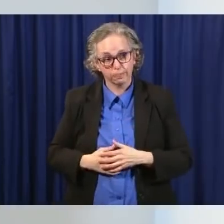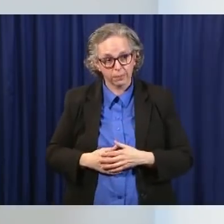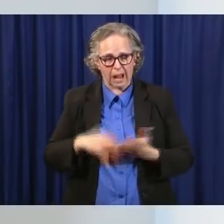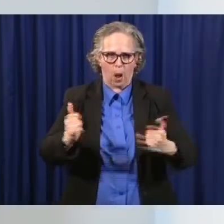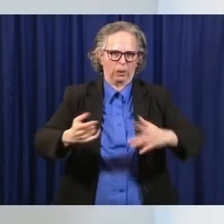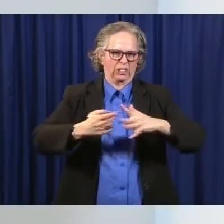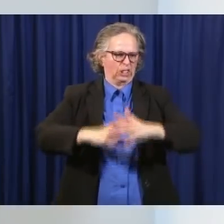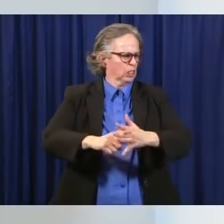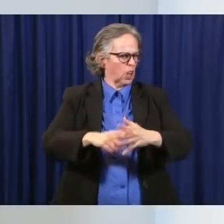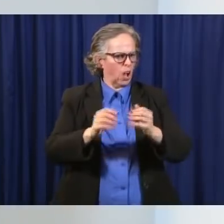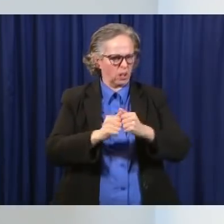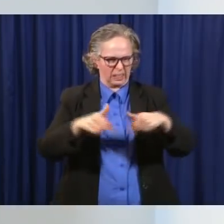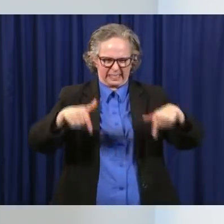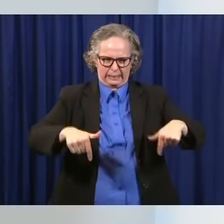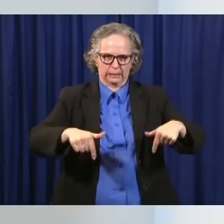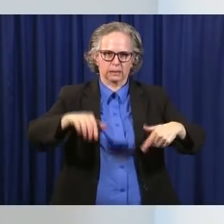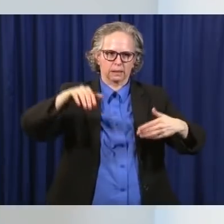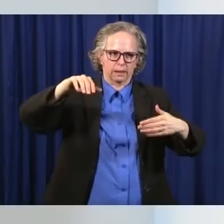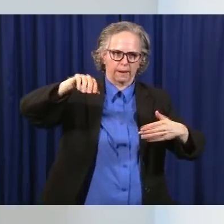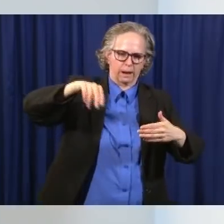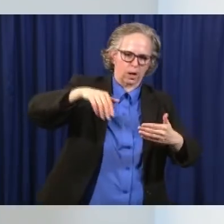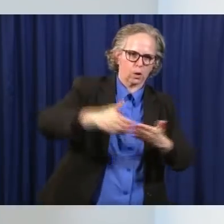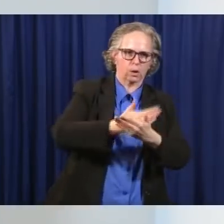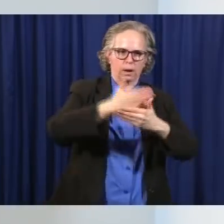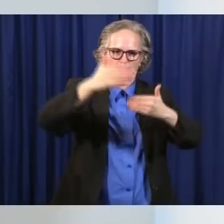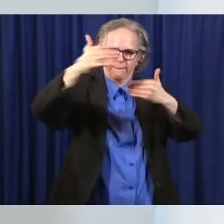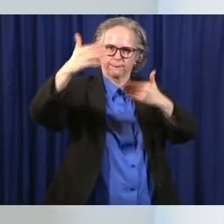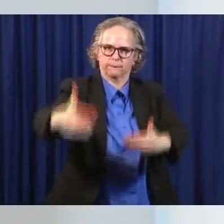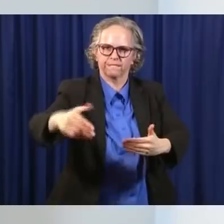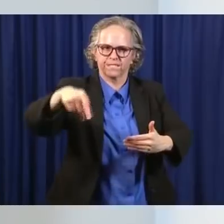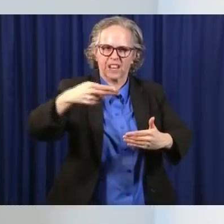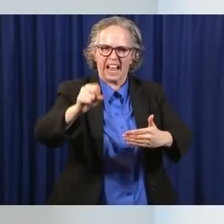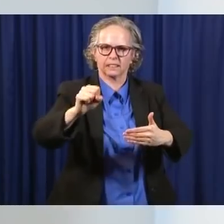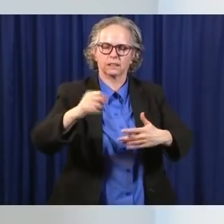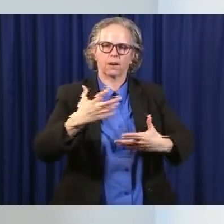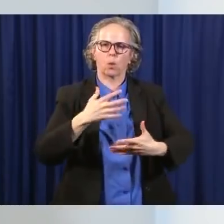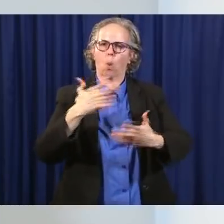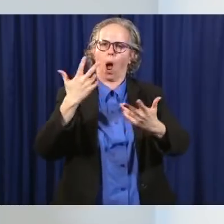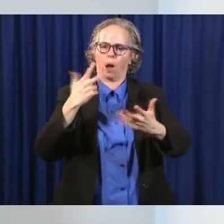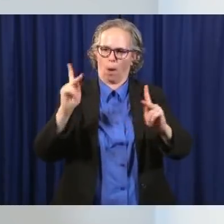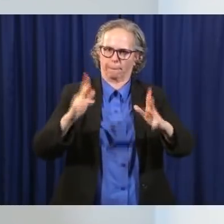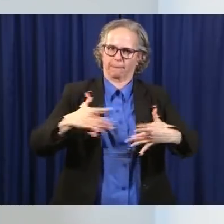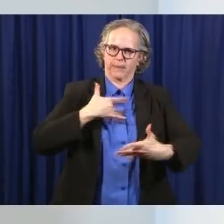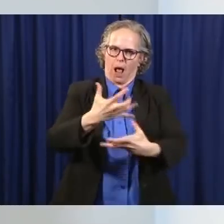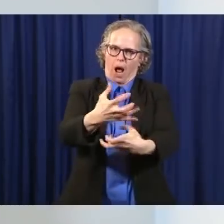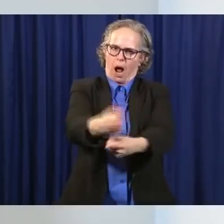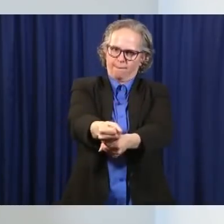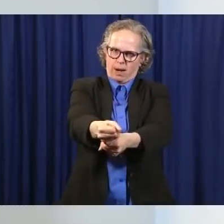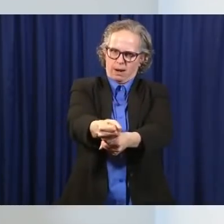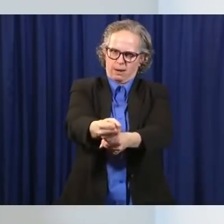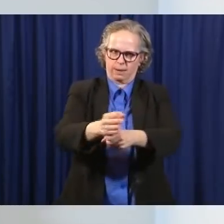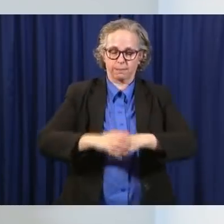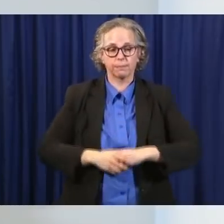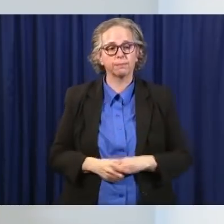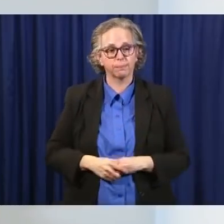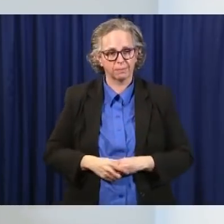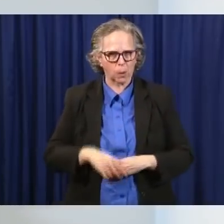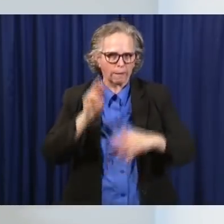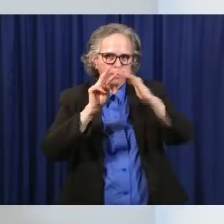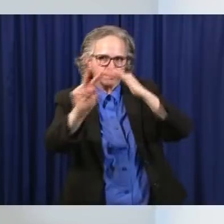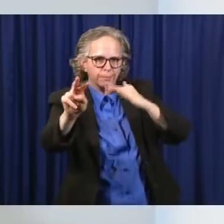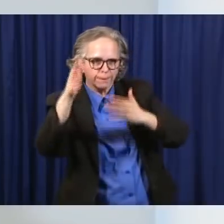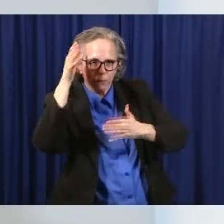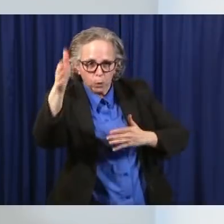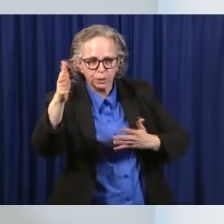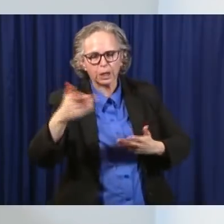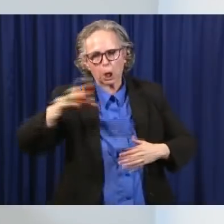thinking about our future more, I do just want to touch on something I know you've heard a lot at these 2 o'clock news conferences,